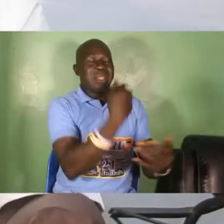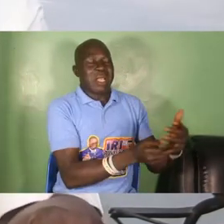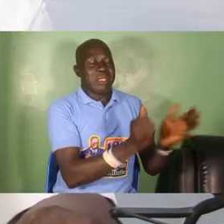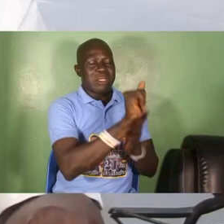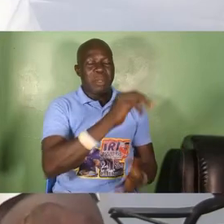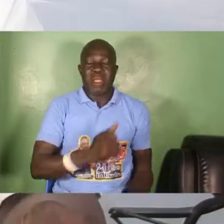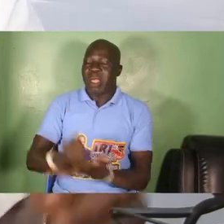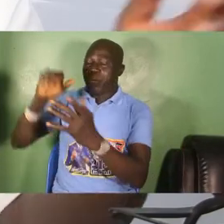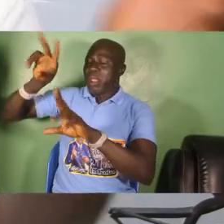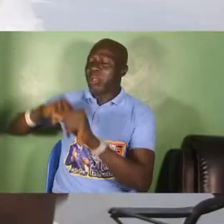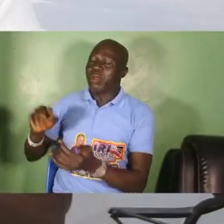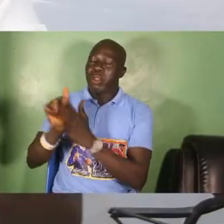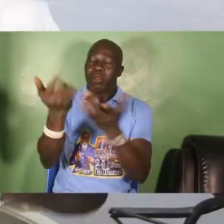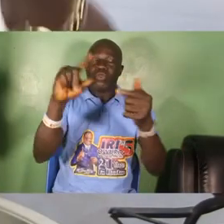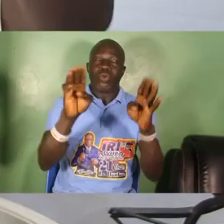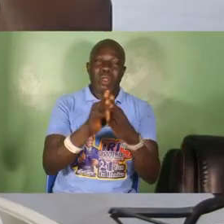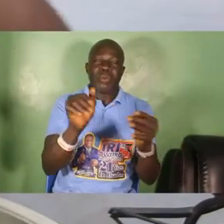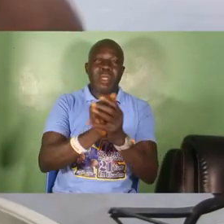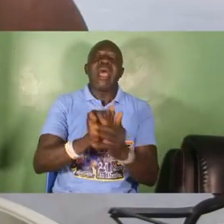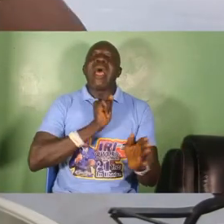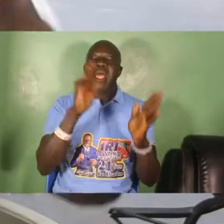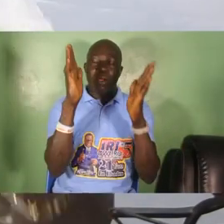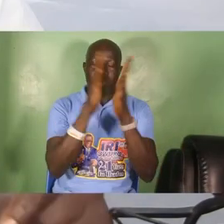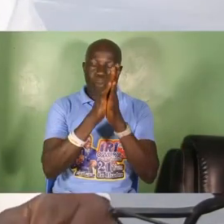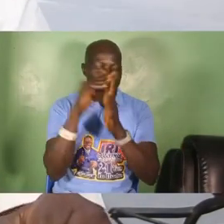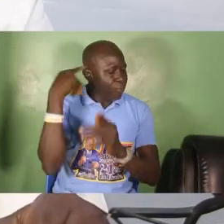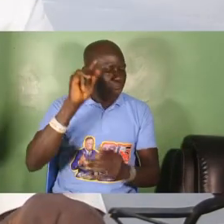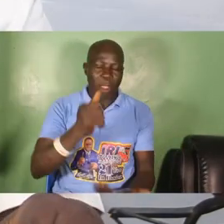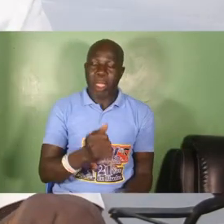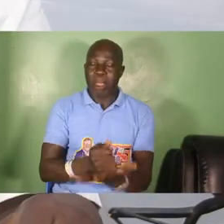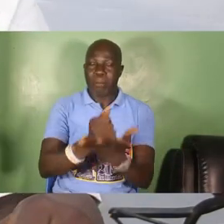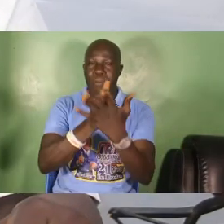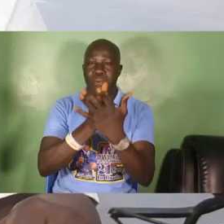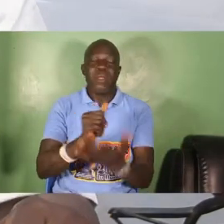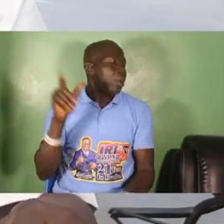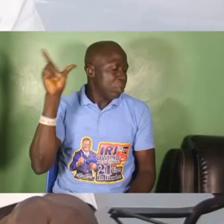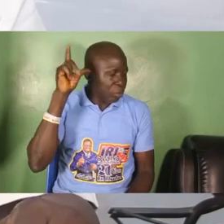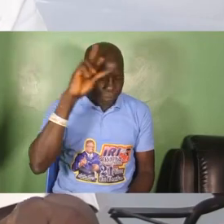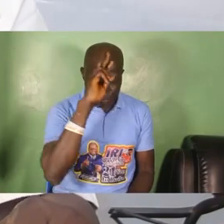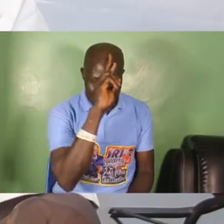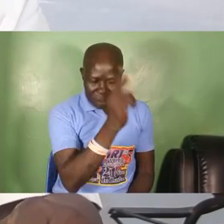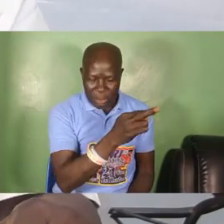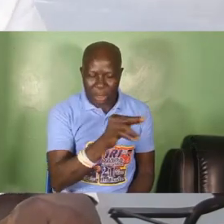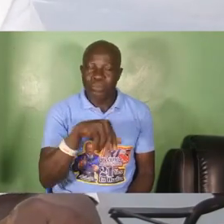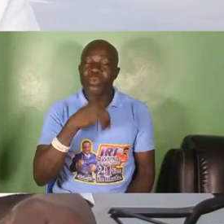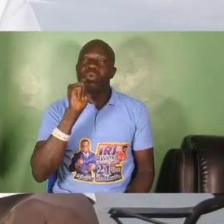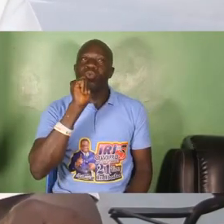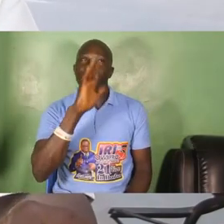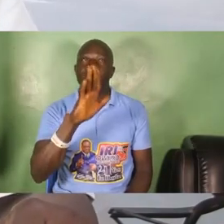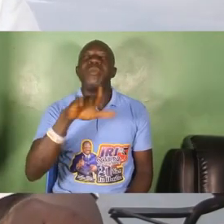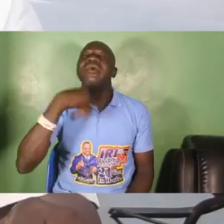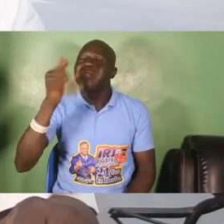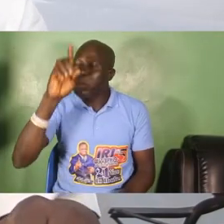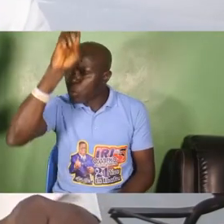lada nu a pade. That the day helper will have encountered. Mo ma gbadura iranlowo. I will pray the prayer of God. E gbo mi sa. This is sa. Woman kan